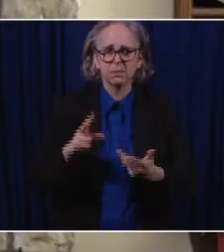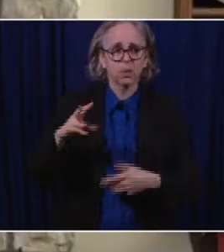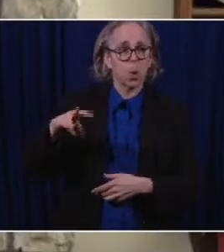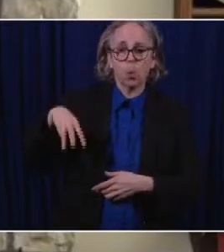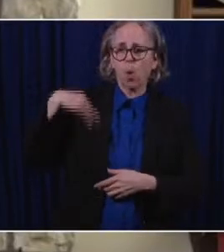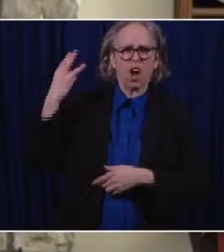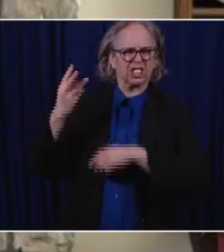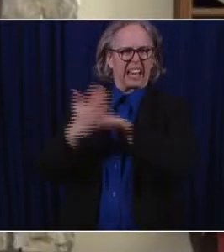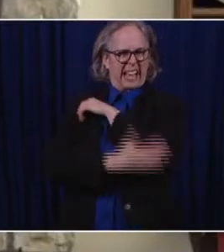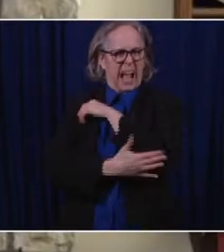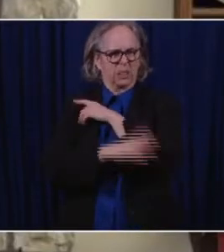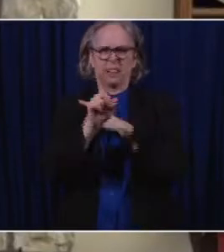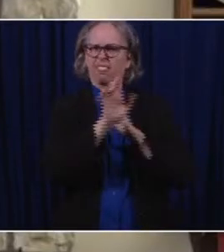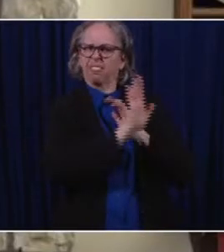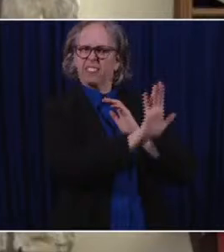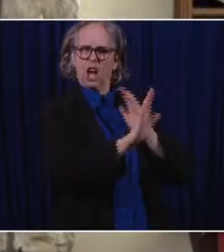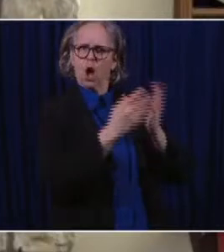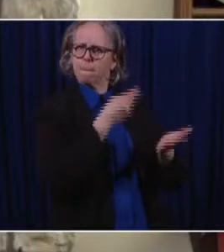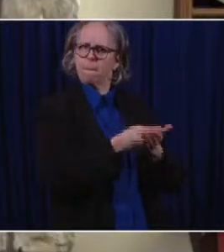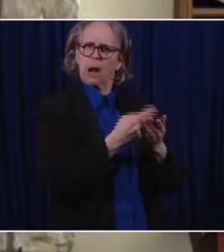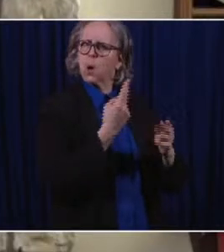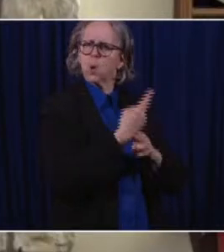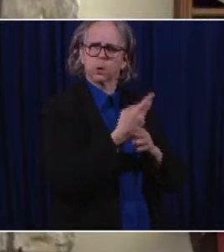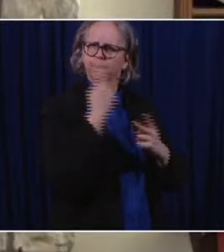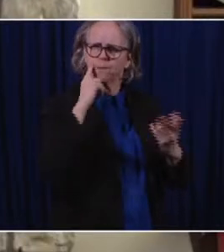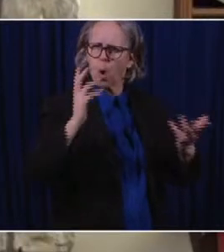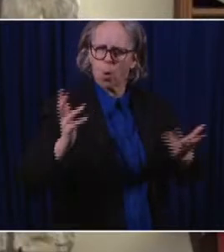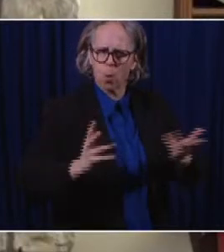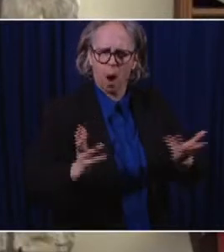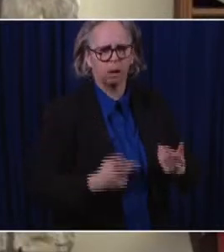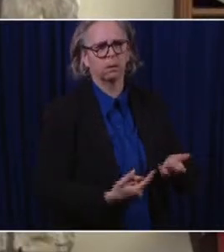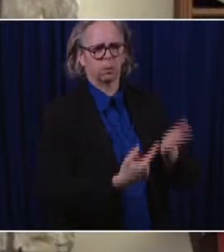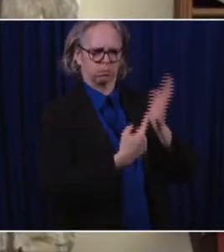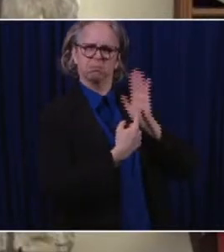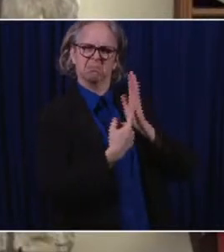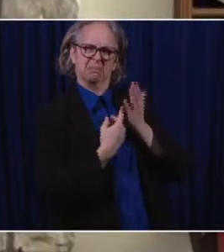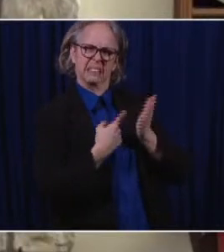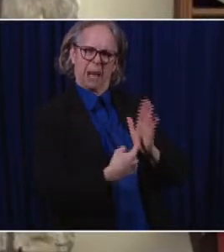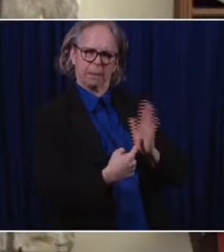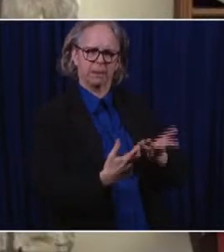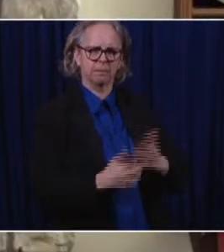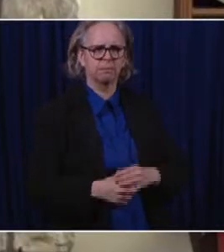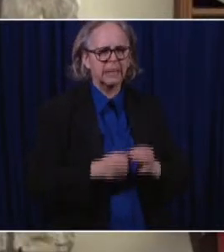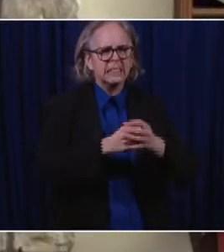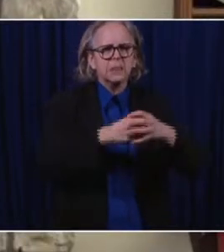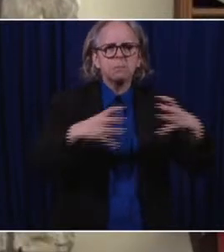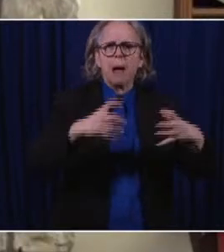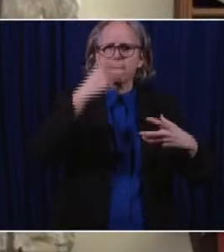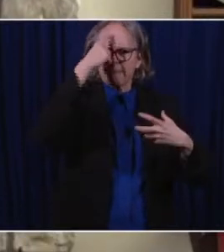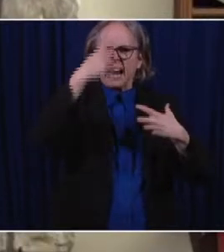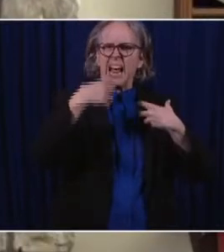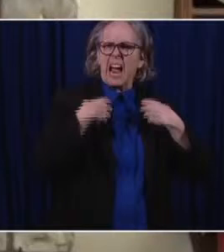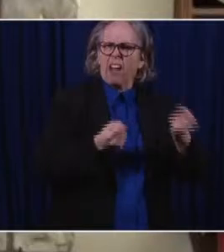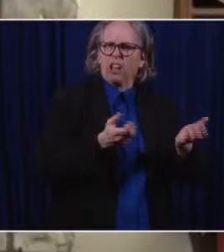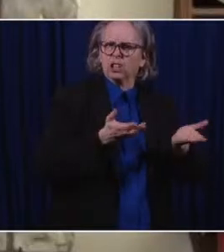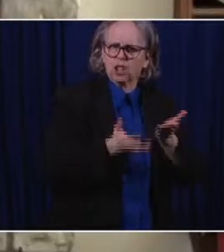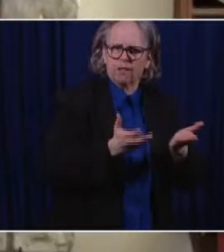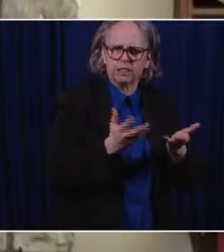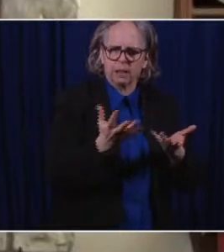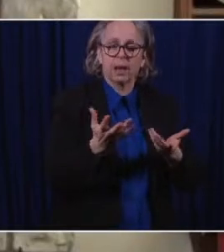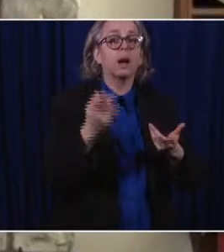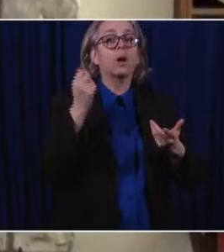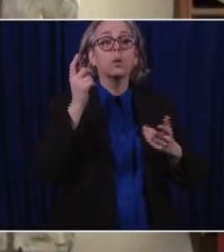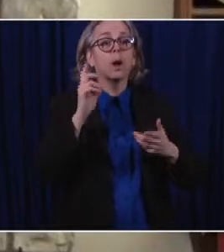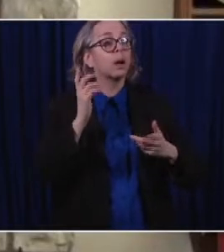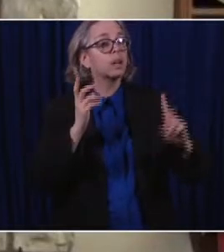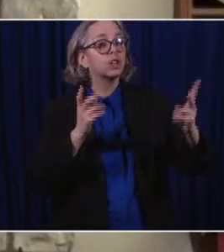student wellness and success funds to expand school-based mental health services through a partnership with 2 community-based